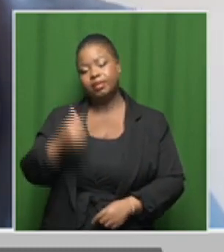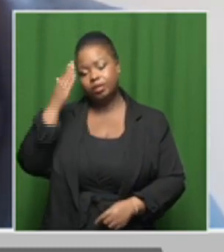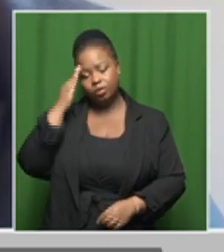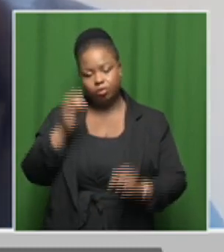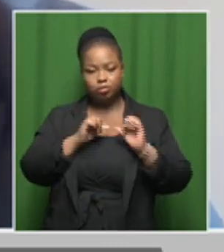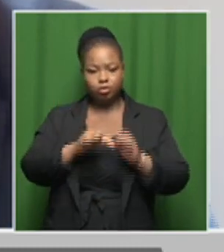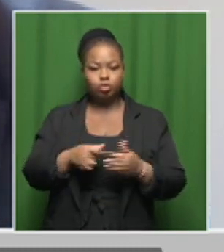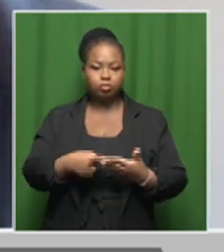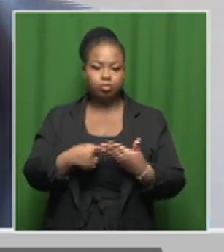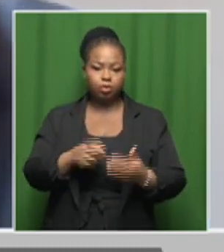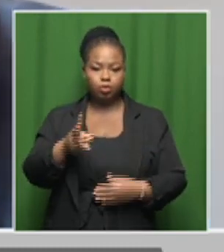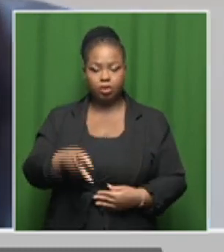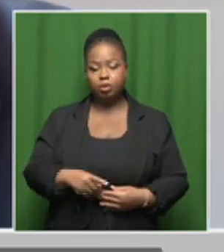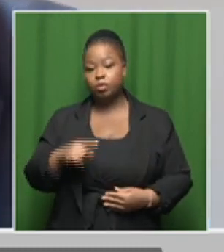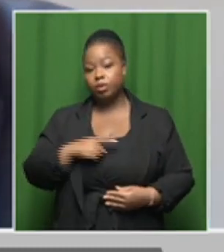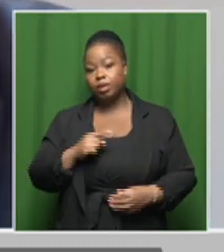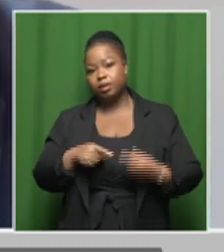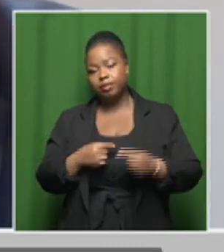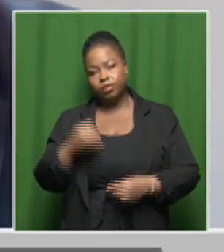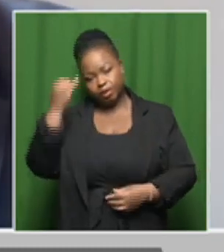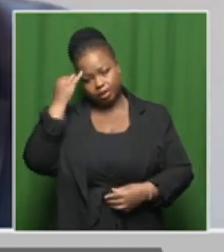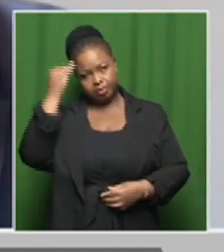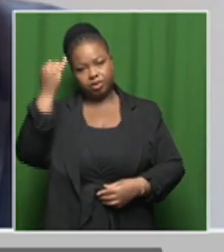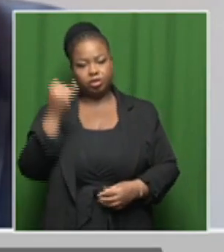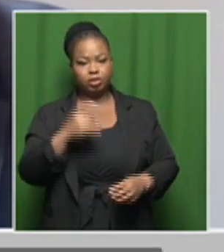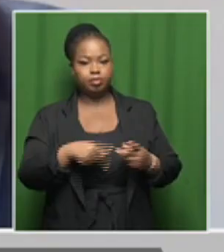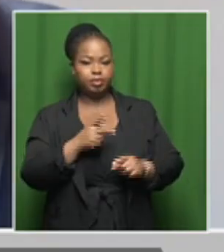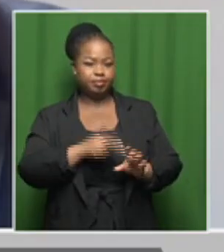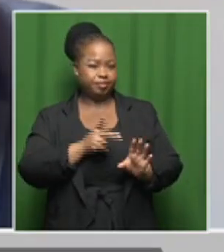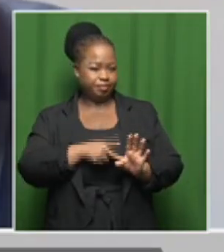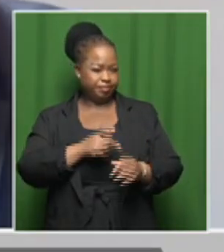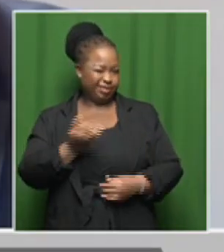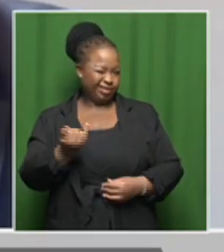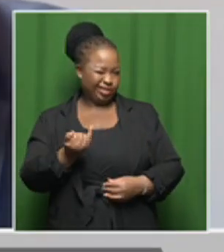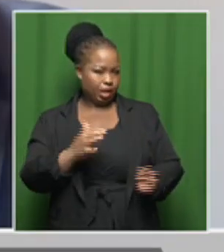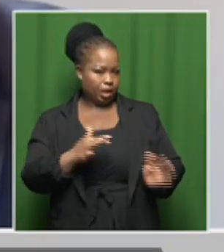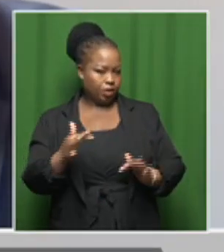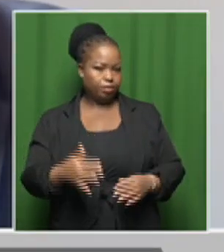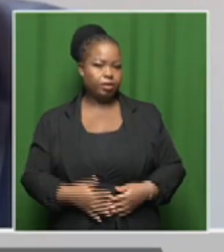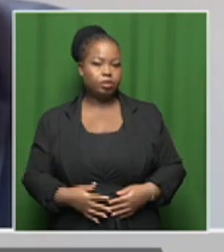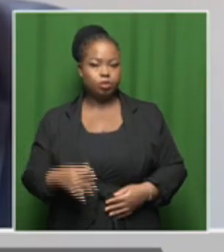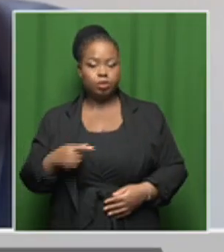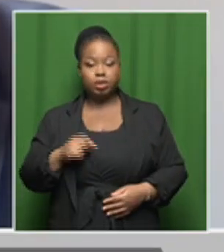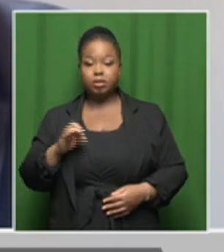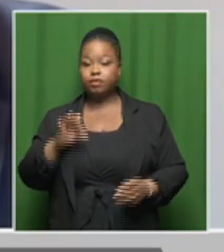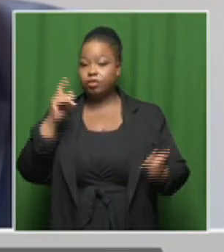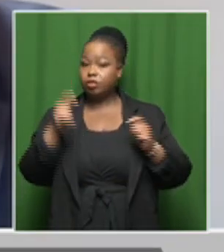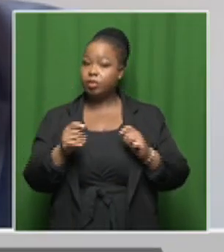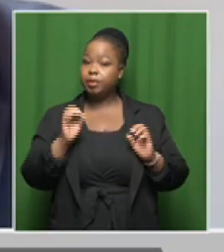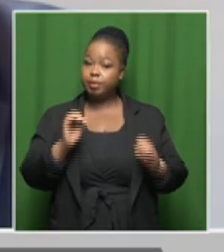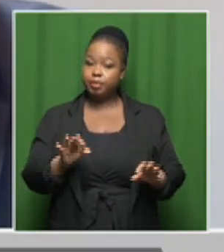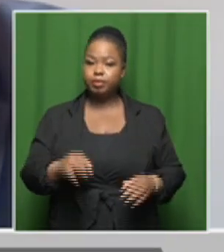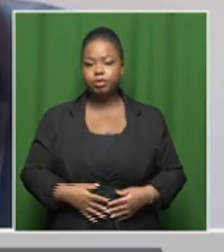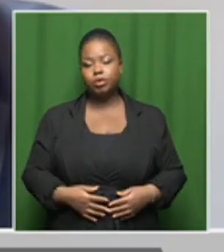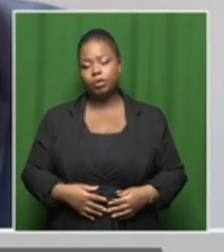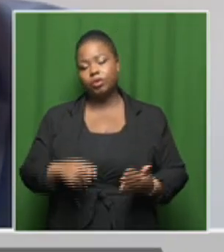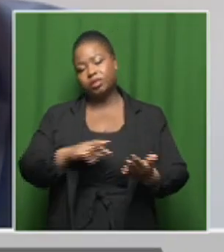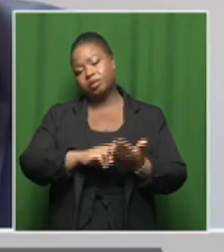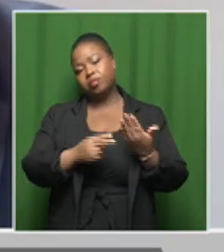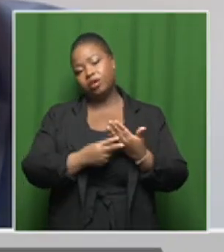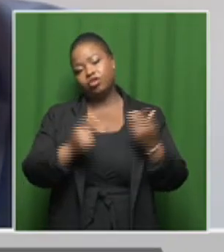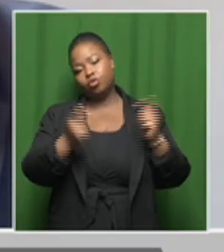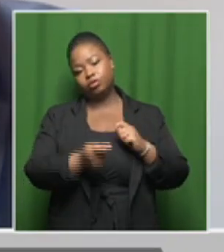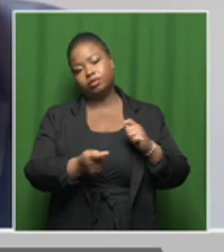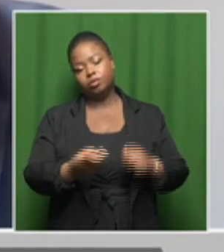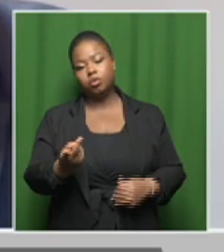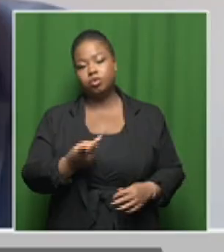conversation continues because it's about also reimagining what this participation looks like. And without transformation, it is a paradox. So thank you for your time at this